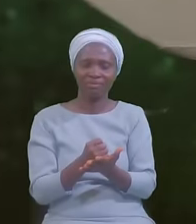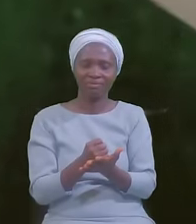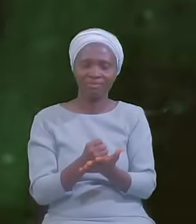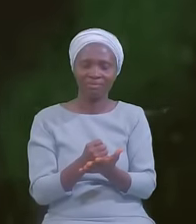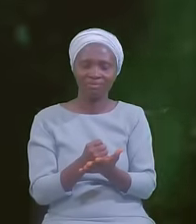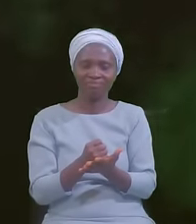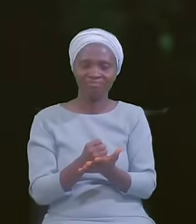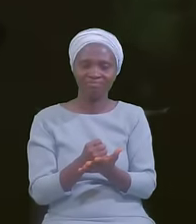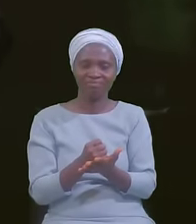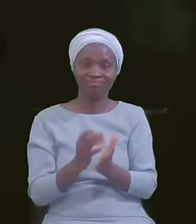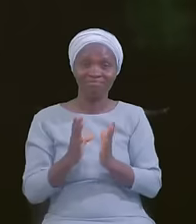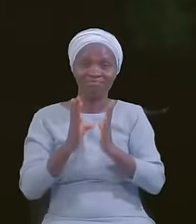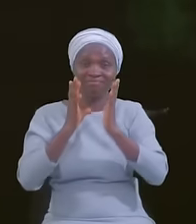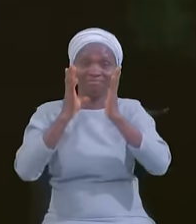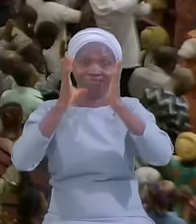Amen, like never before.